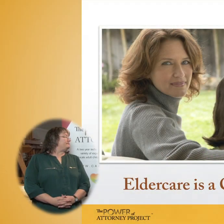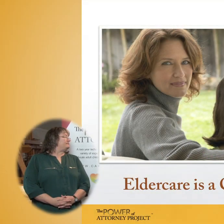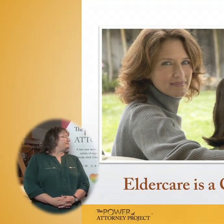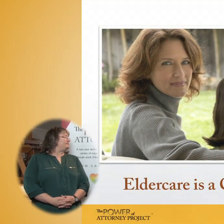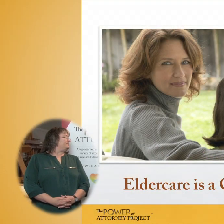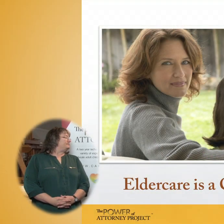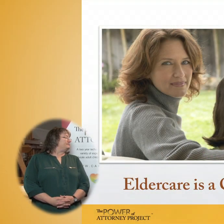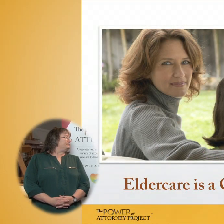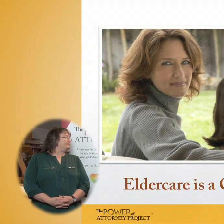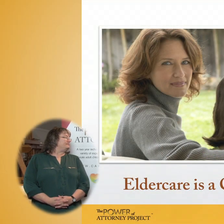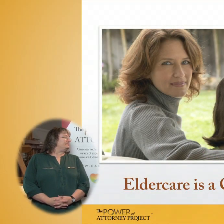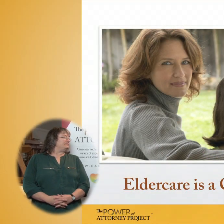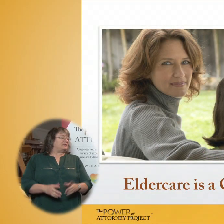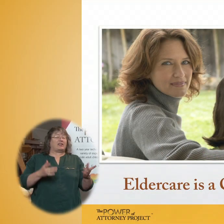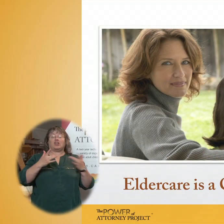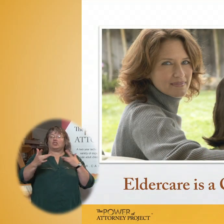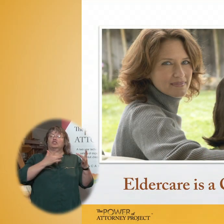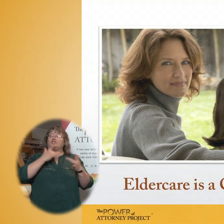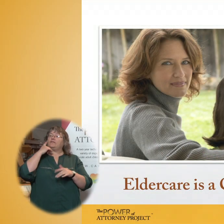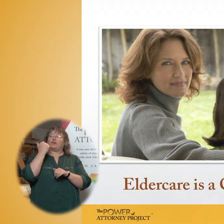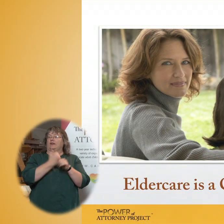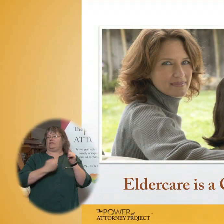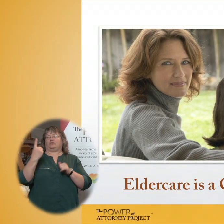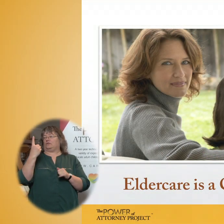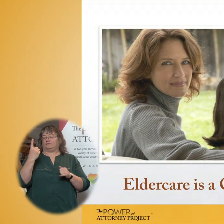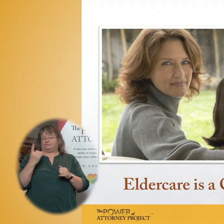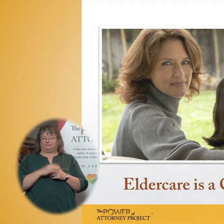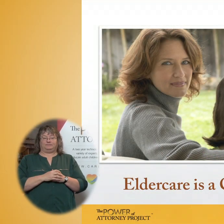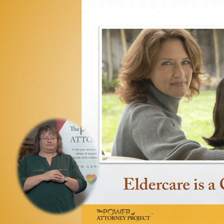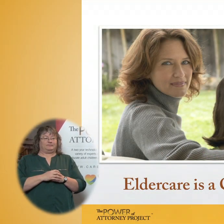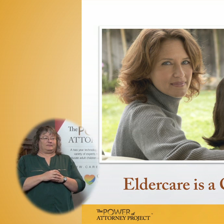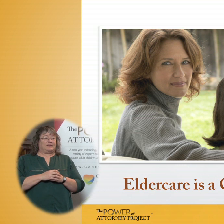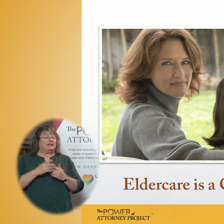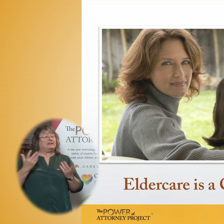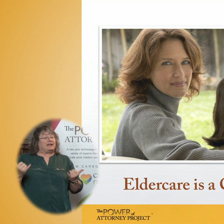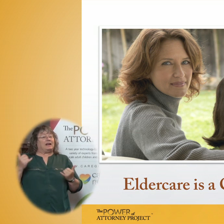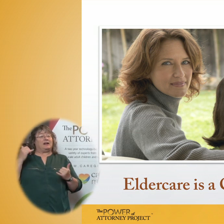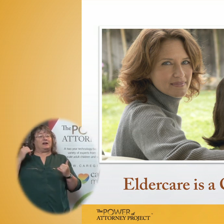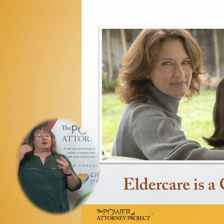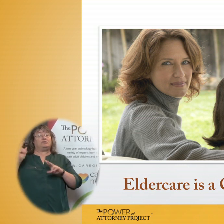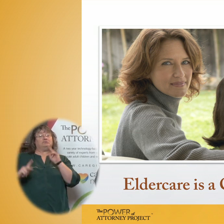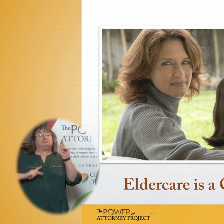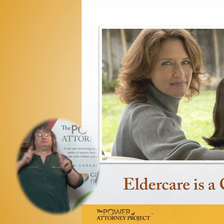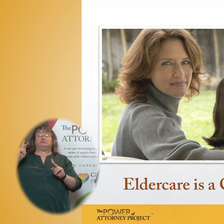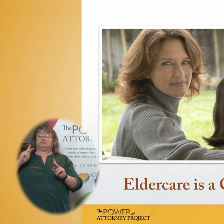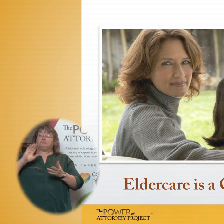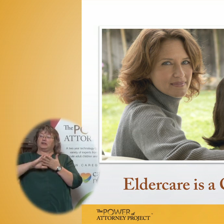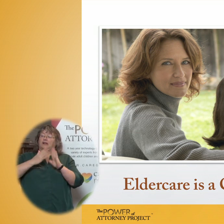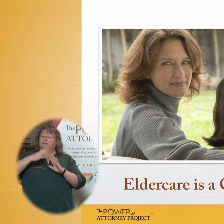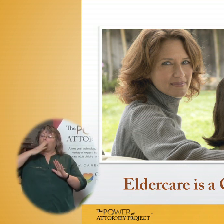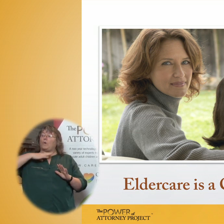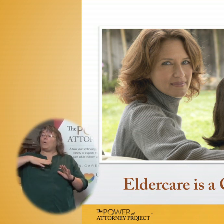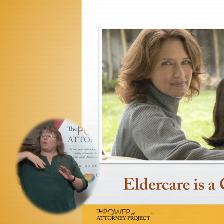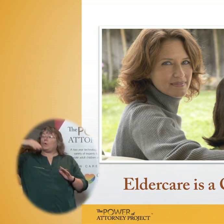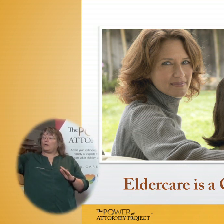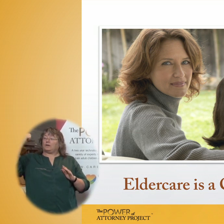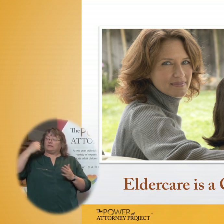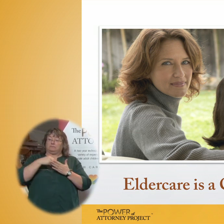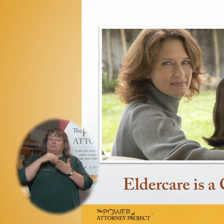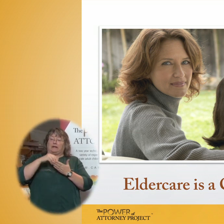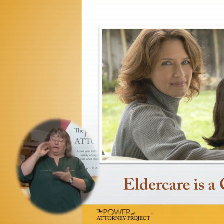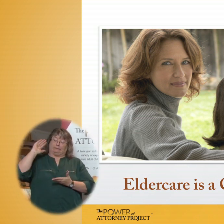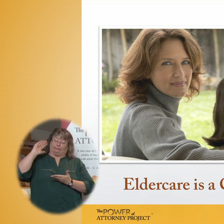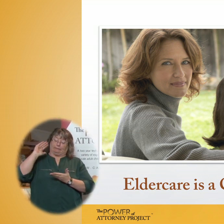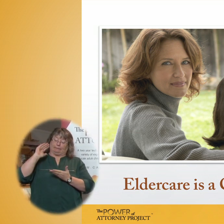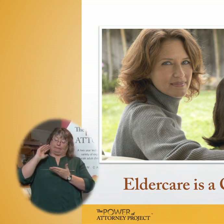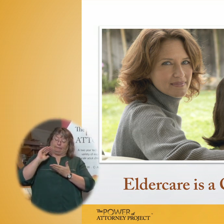Elder care is a concern for us all. You know, and as our population is aging, and as our dollars are getting less